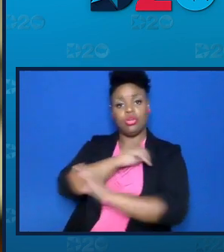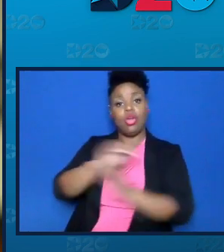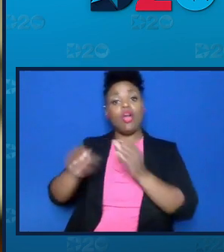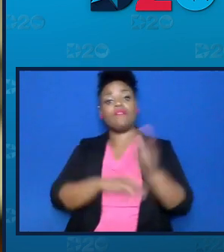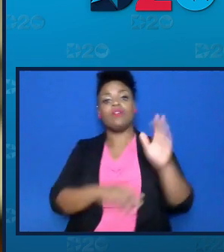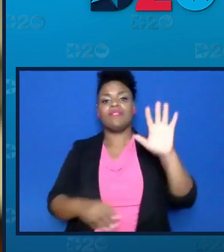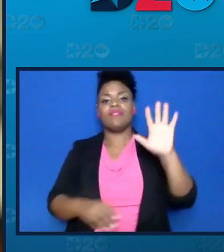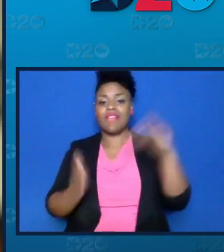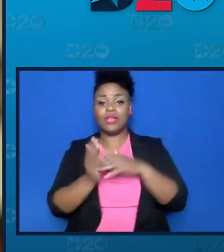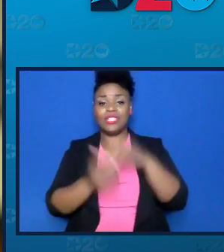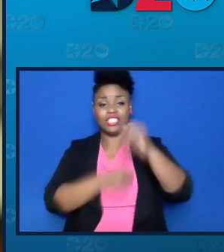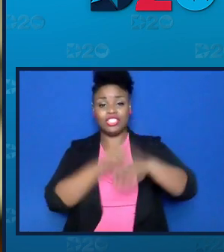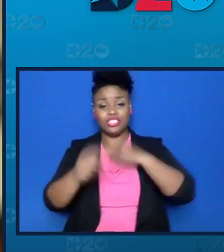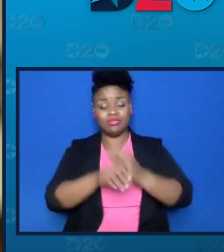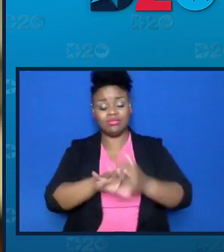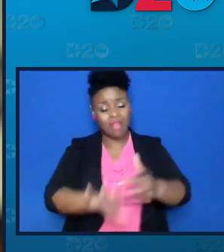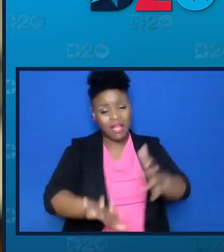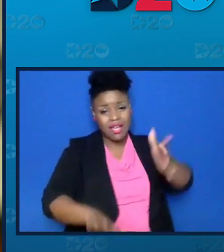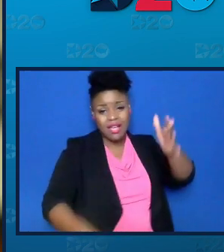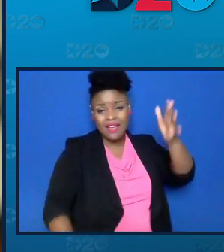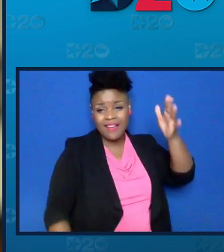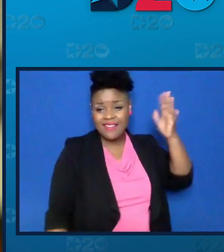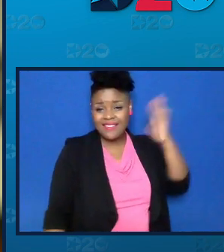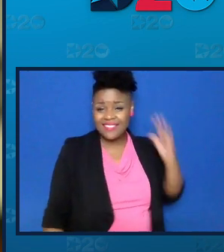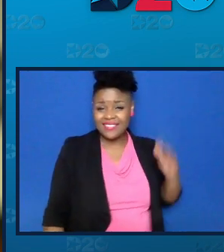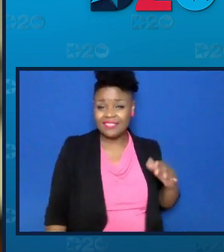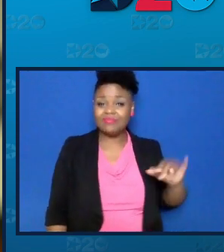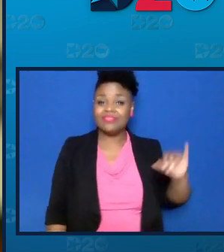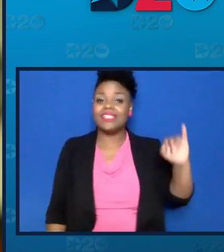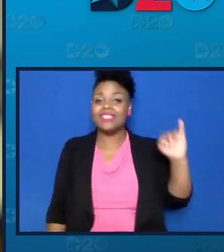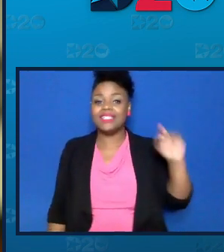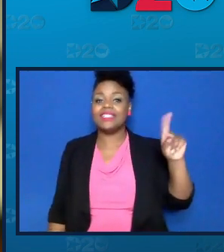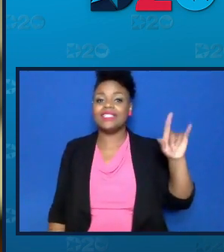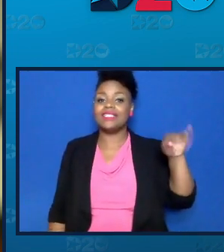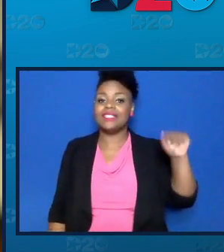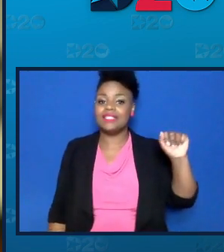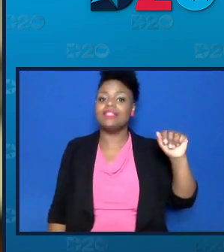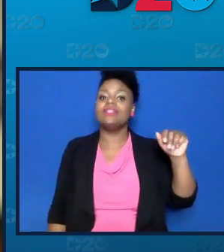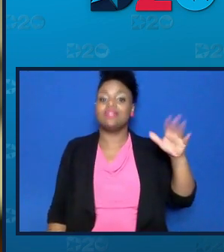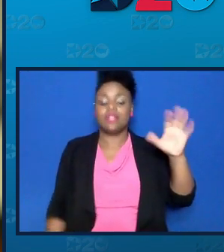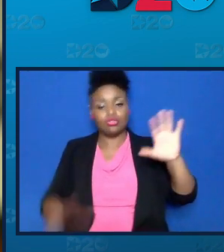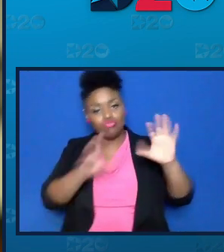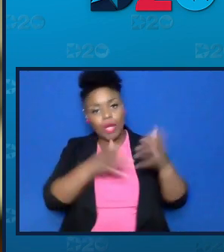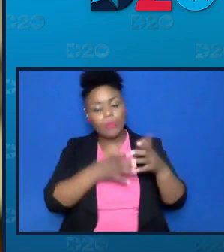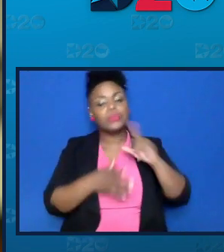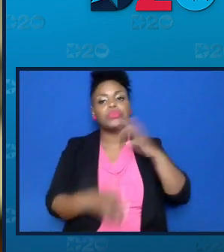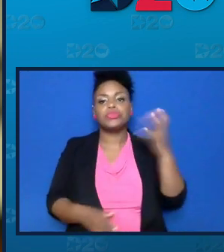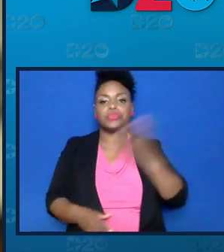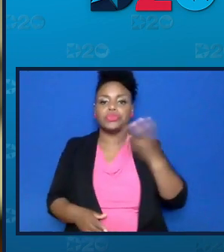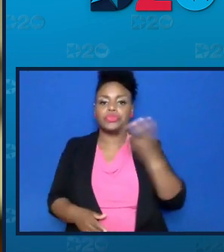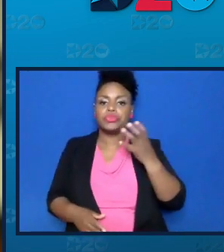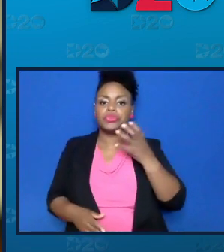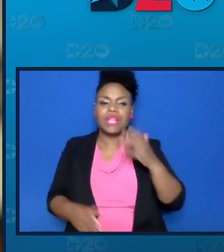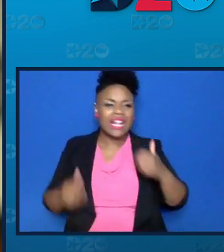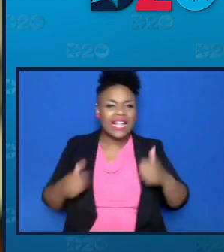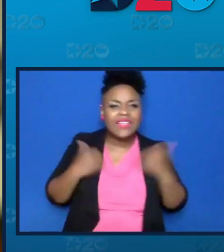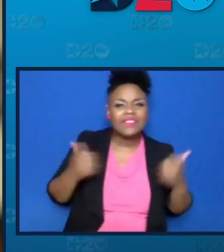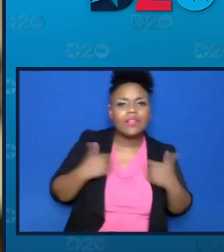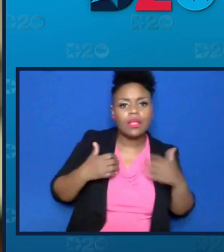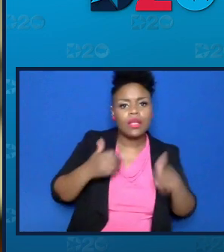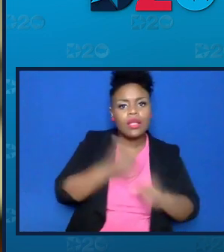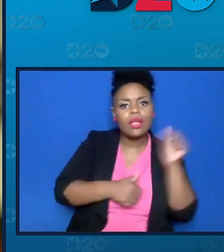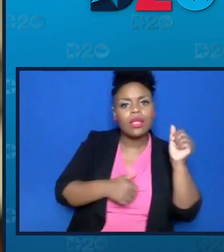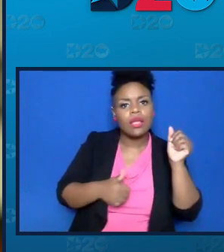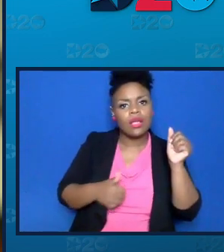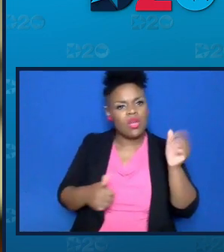vibrant, democratic societies with rich cultures and traditions in communities that had sustained them for millennia on lands